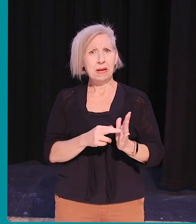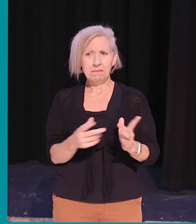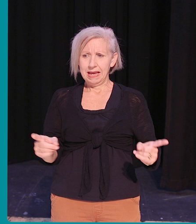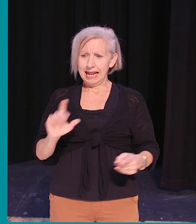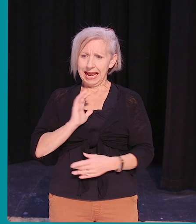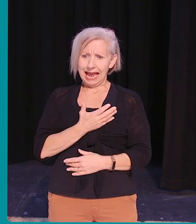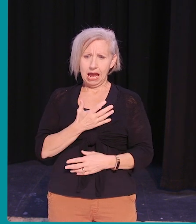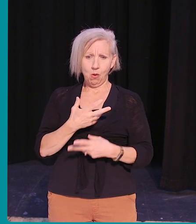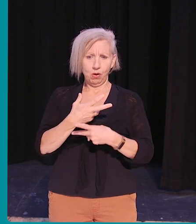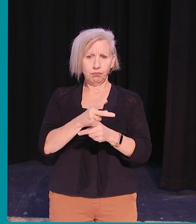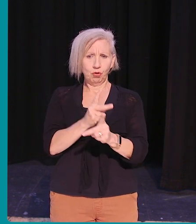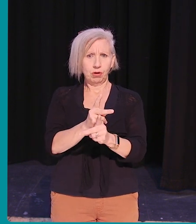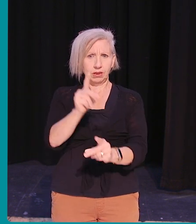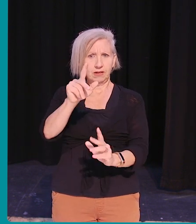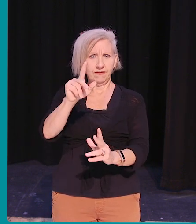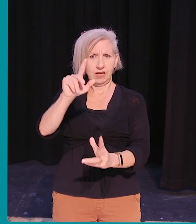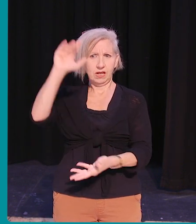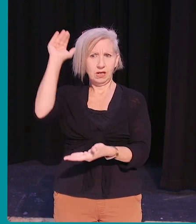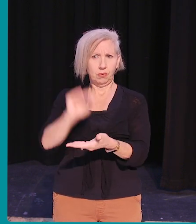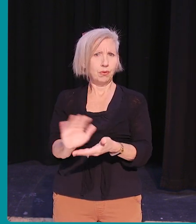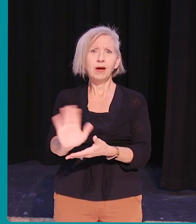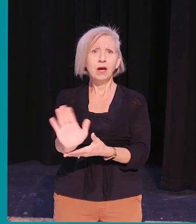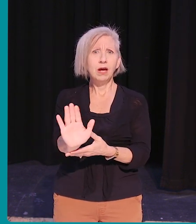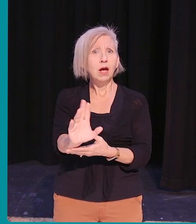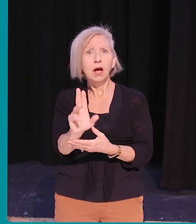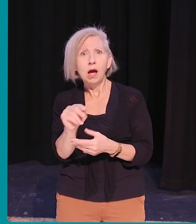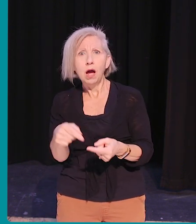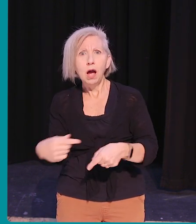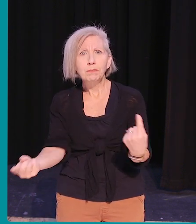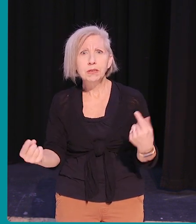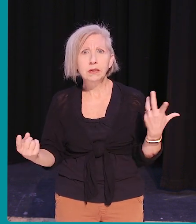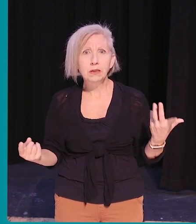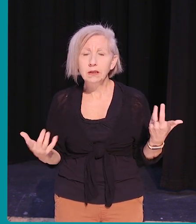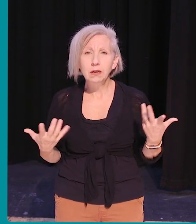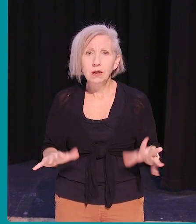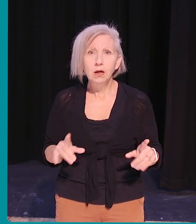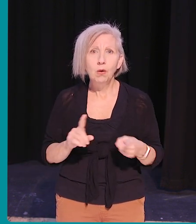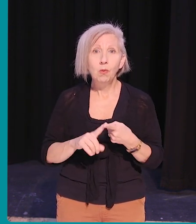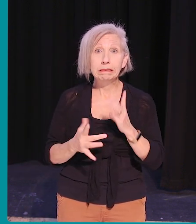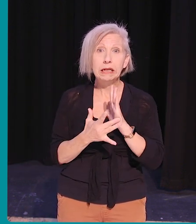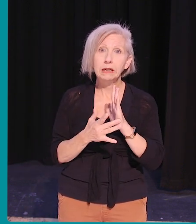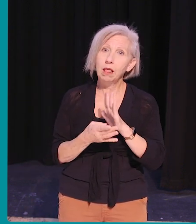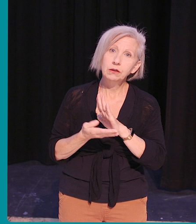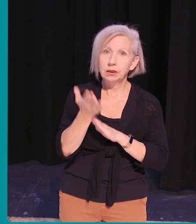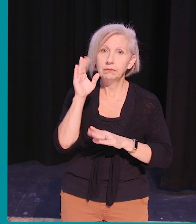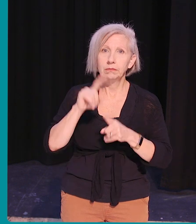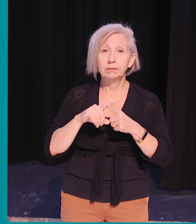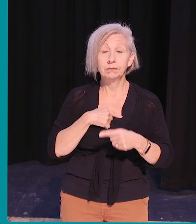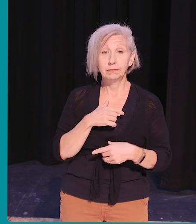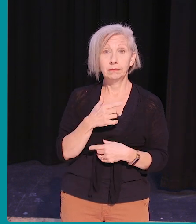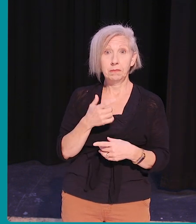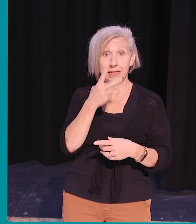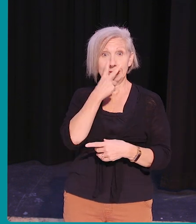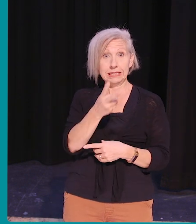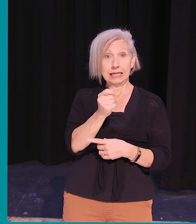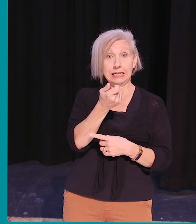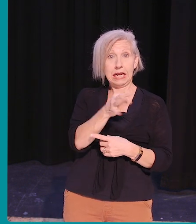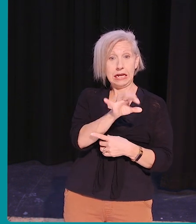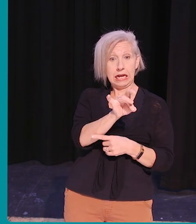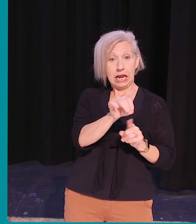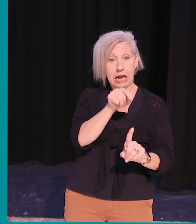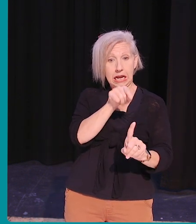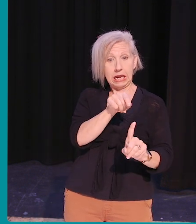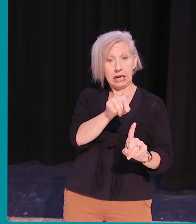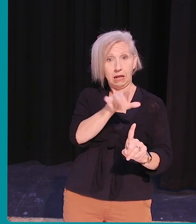economy more productive than it's ever been, that blue line graph. But look what happened in 1980. Internet and personal computers, right there. That's when they started kicking